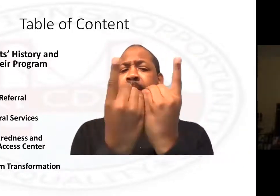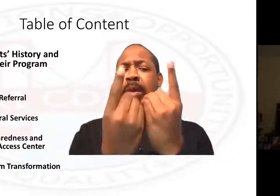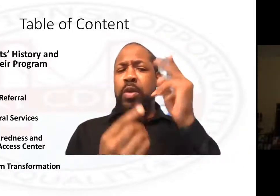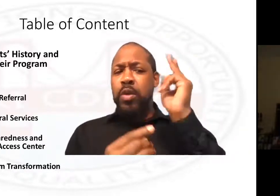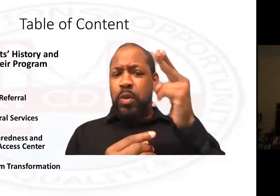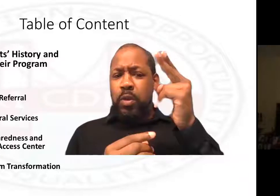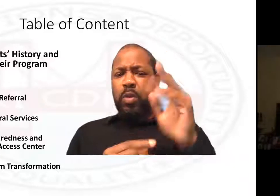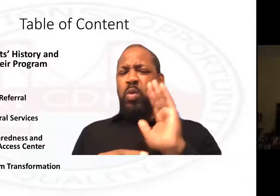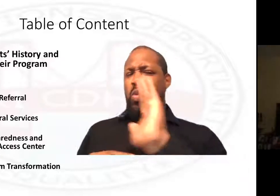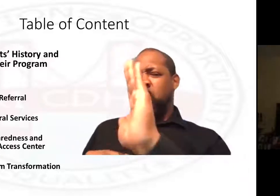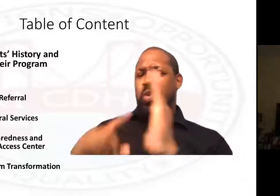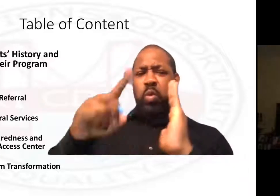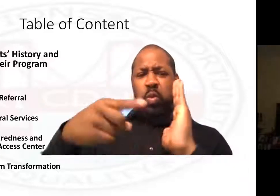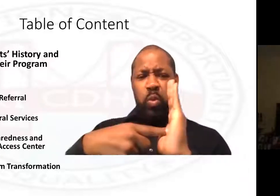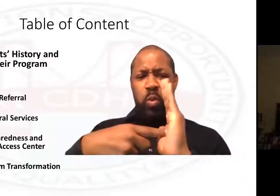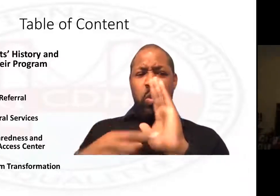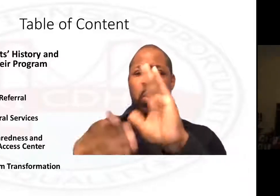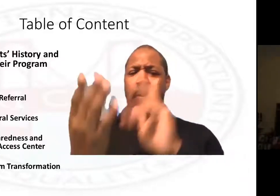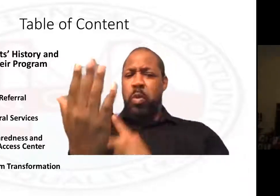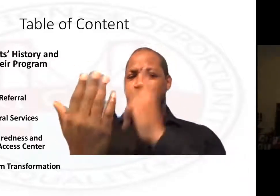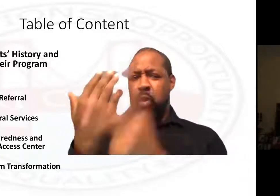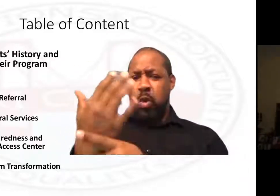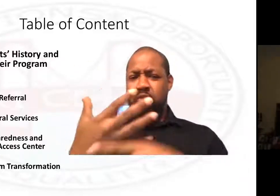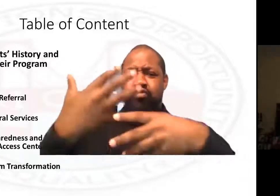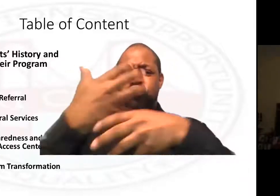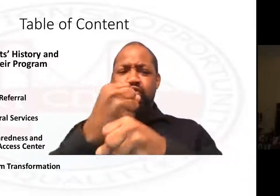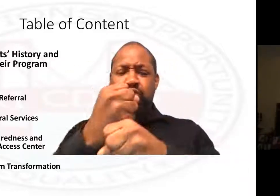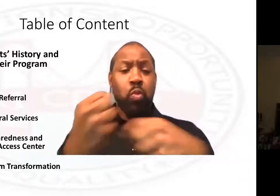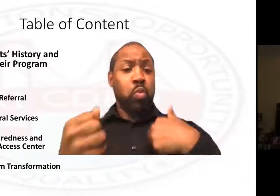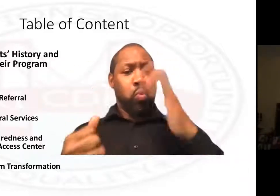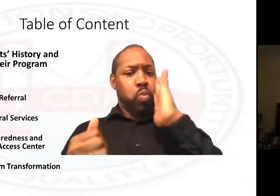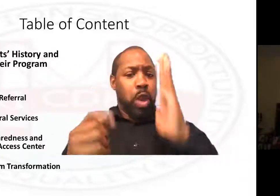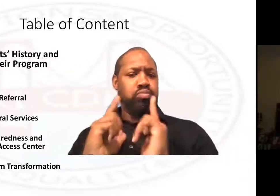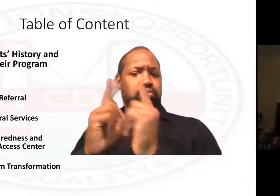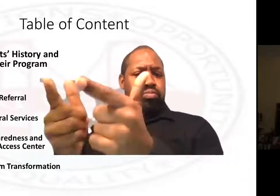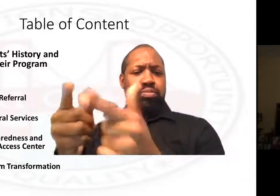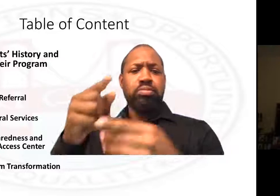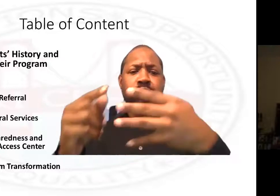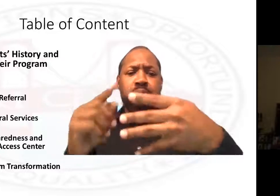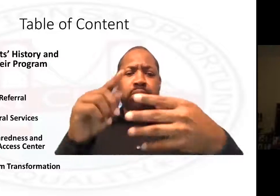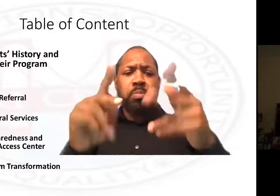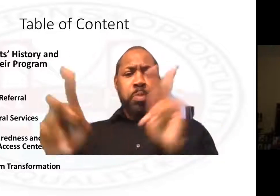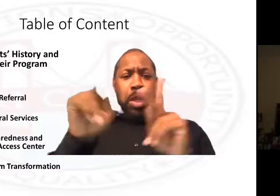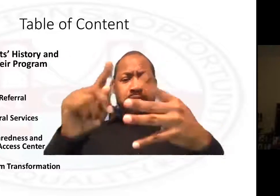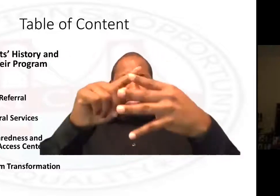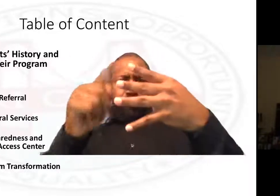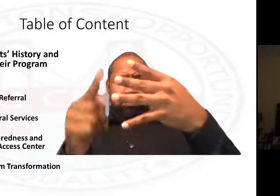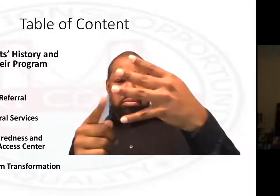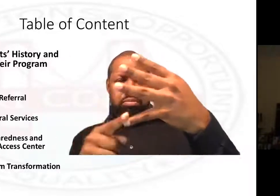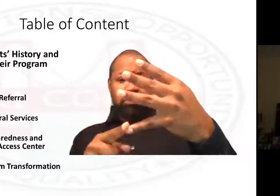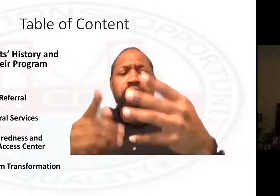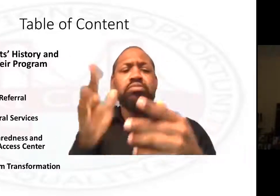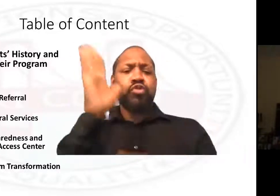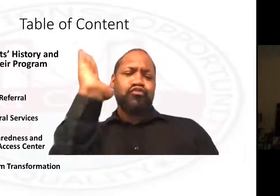Then we're going to be talking about the department's history and the roles and program summaries. And I'll turn that over to